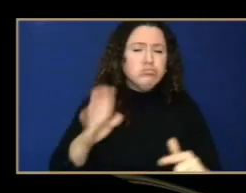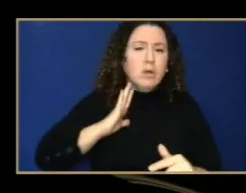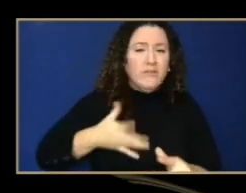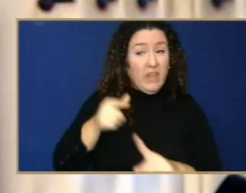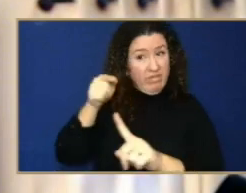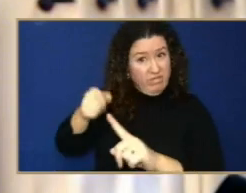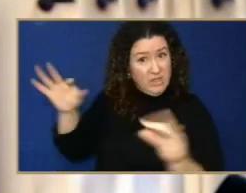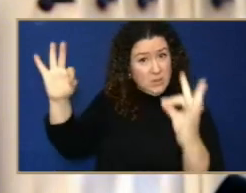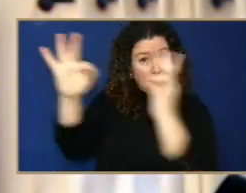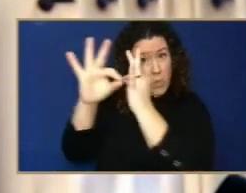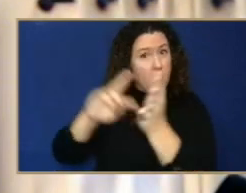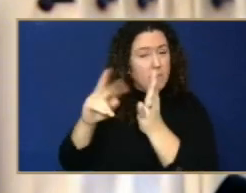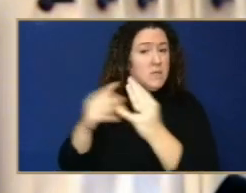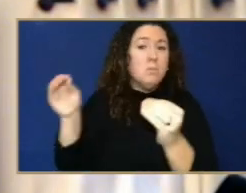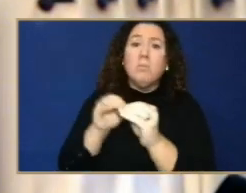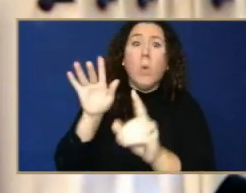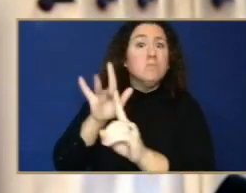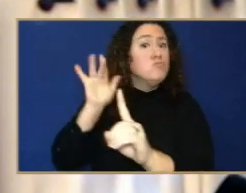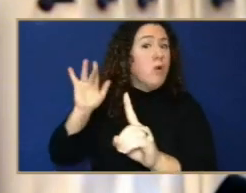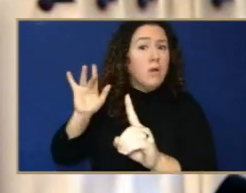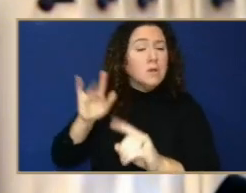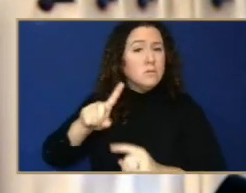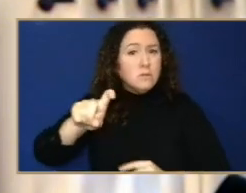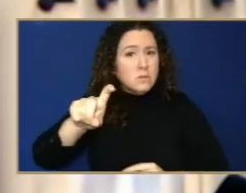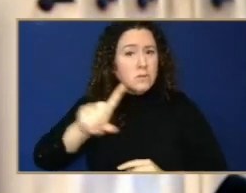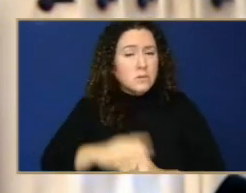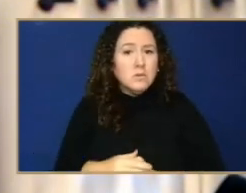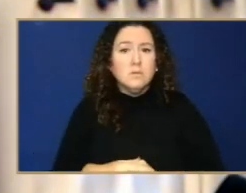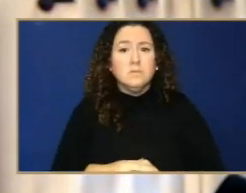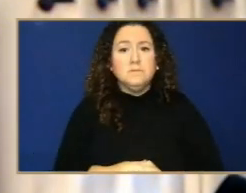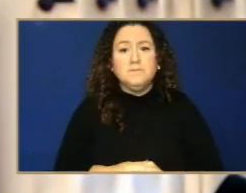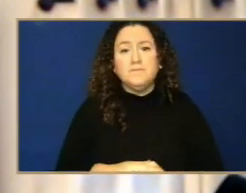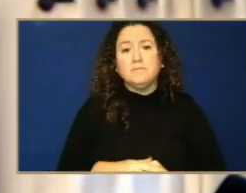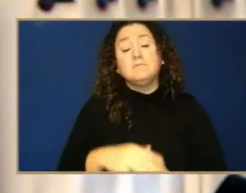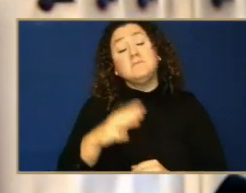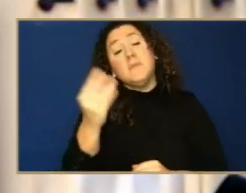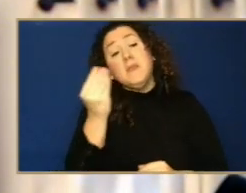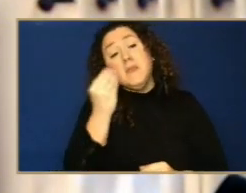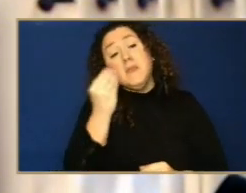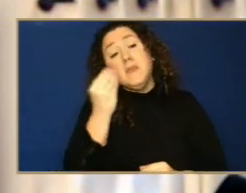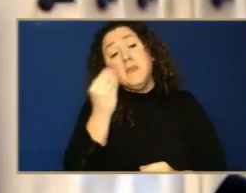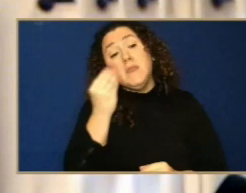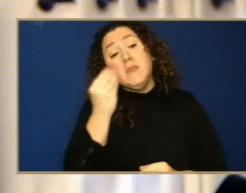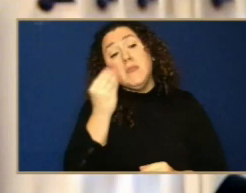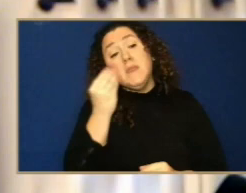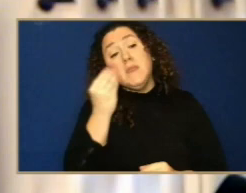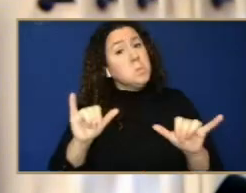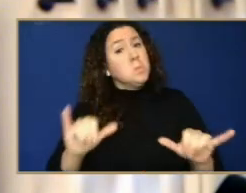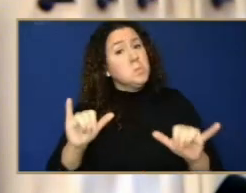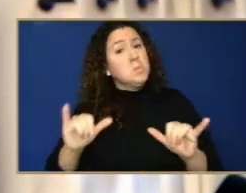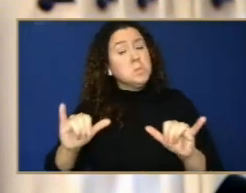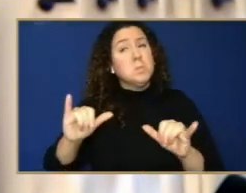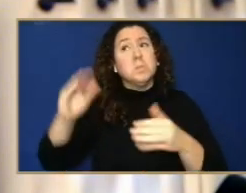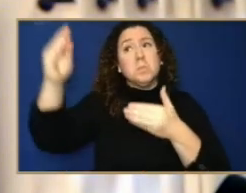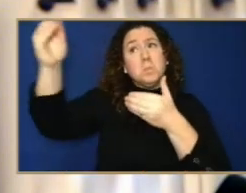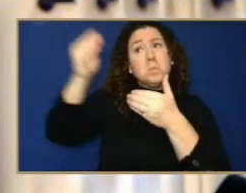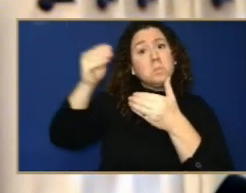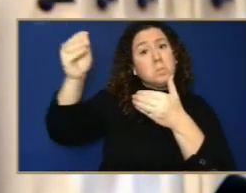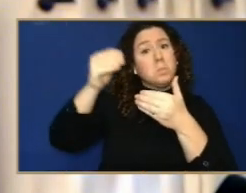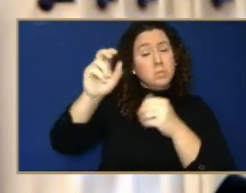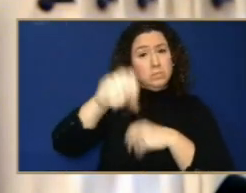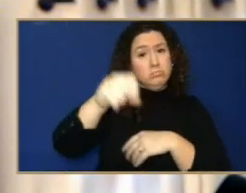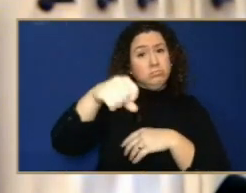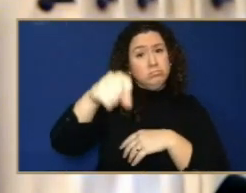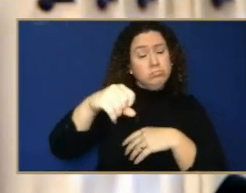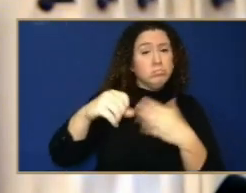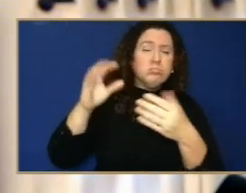from us is similar to what it is other times of the year. It's a little bit it goes up and down a little bit during the year as the Earth moves through its